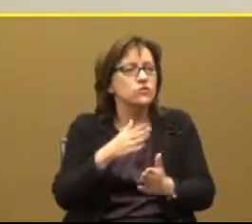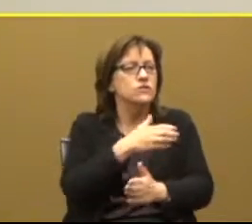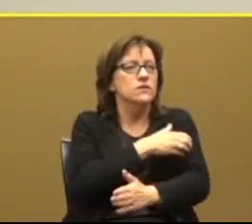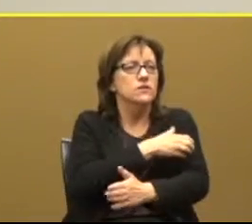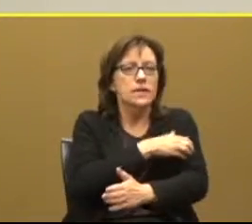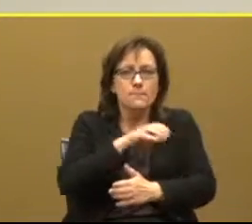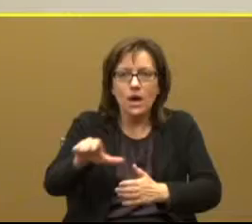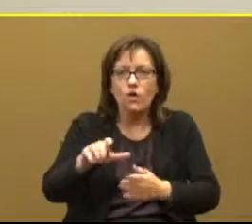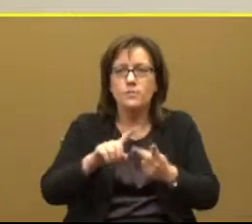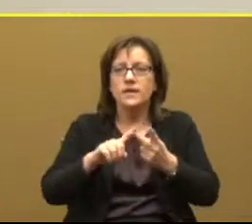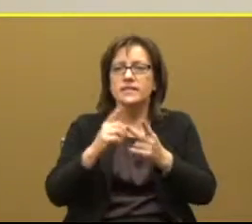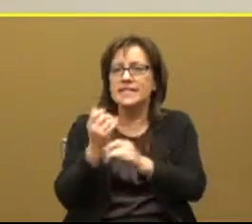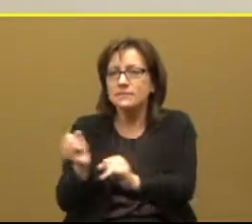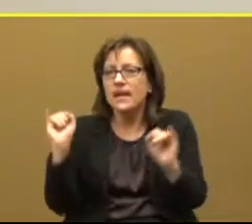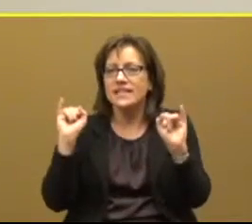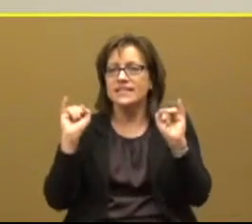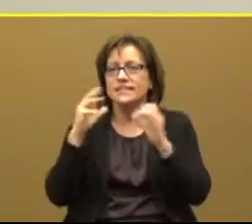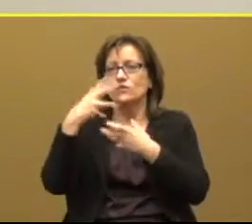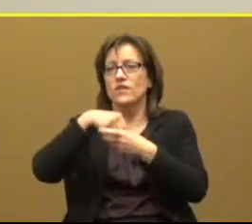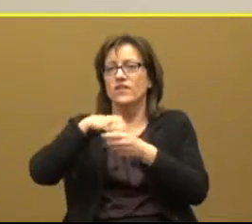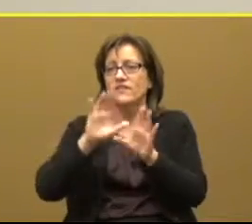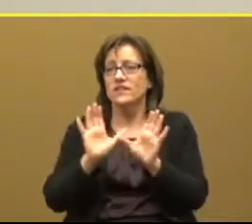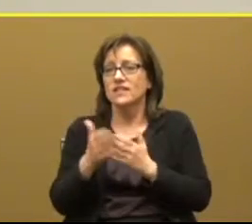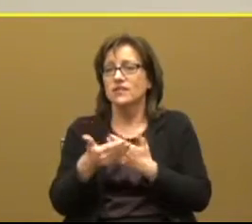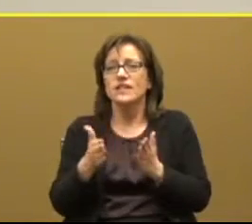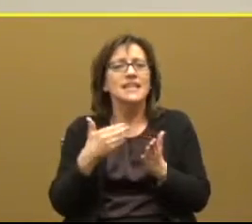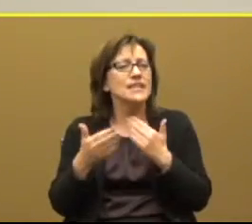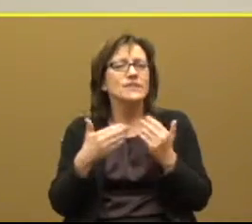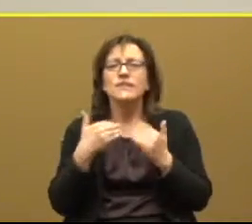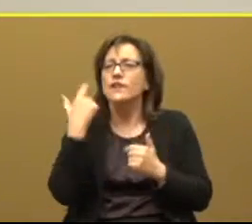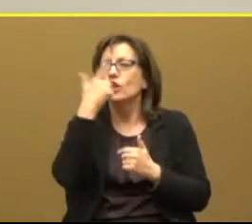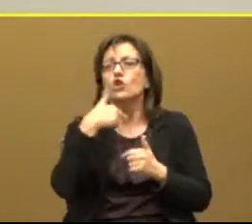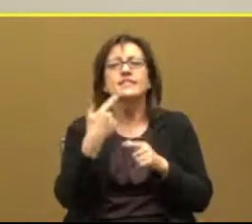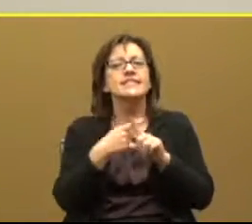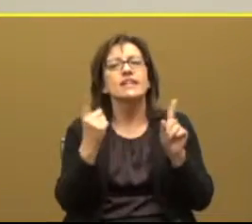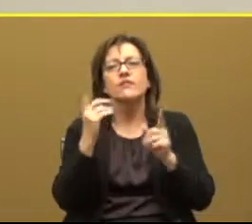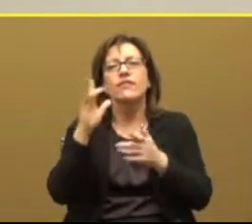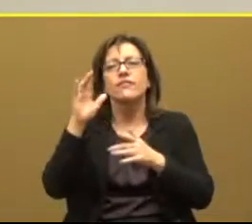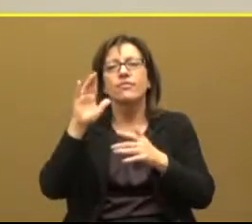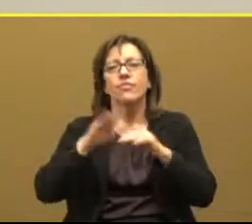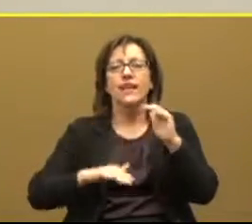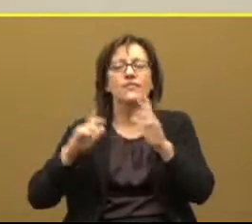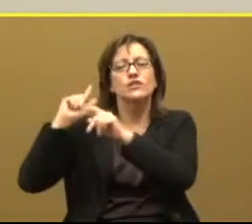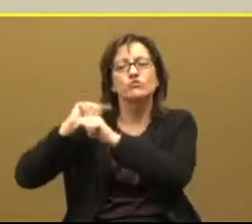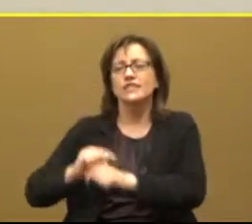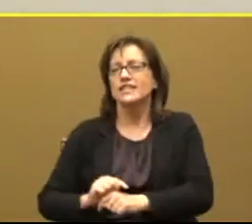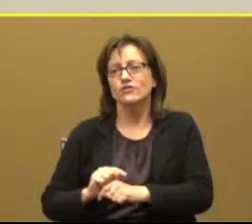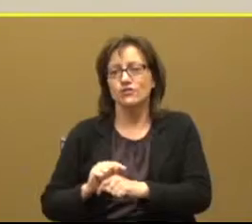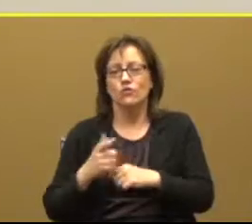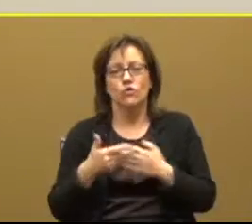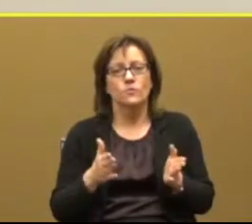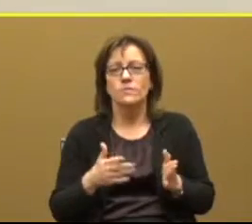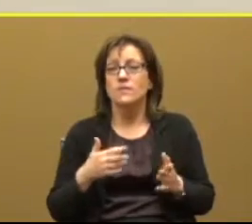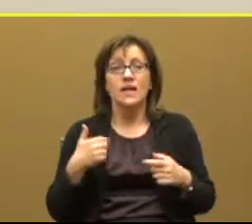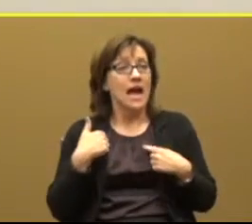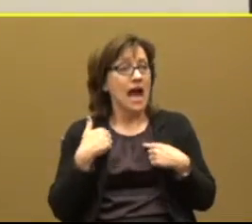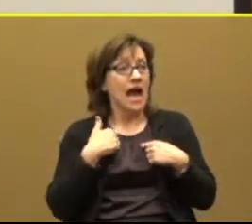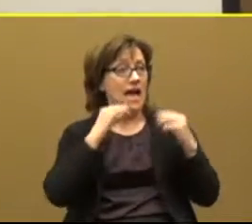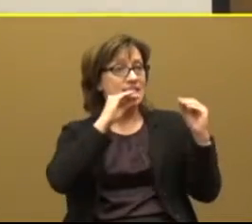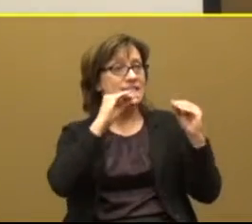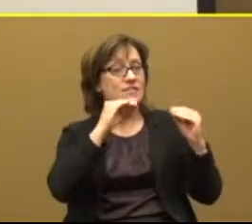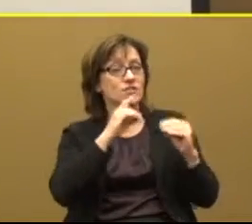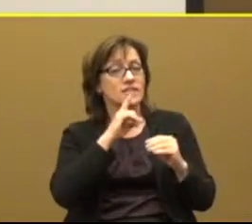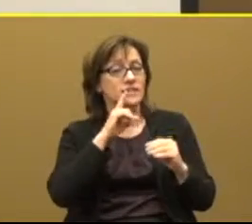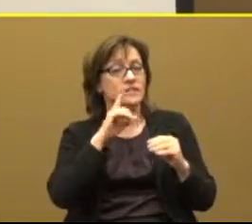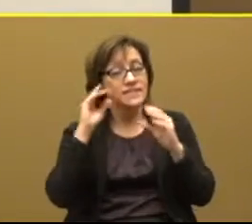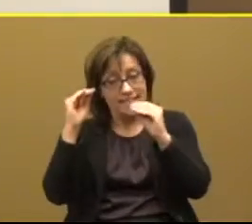independence within your classroom, even if it has kind of a different look. And I'll say this, guys, I train teachers of the deaf every day.